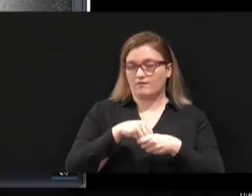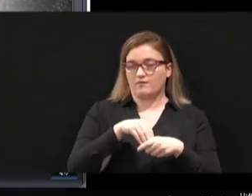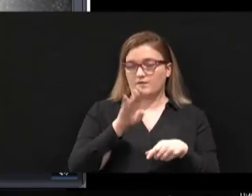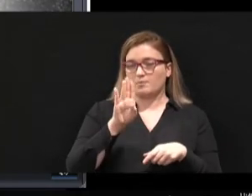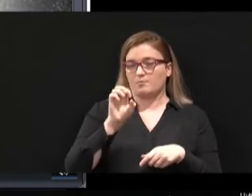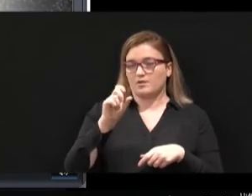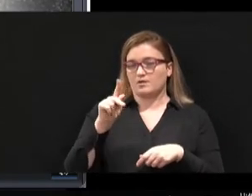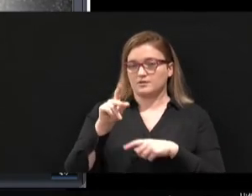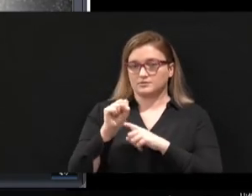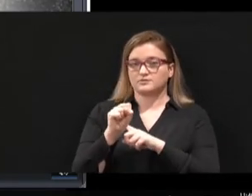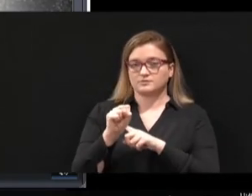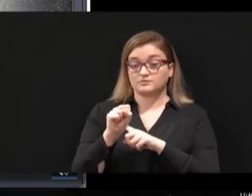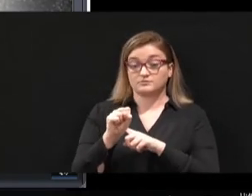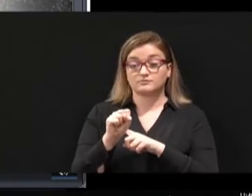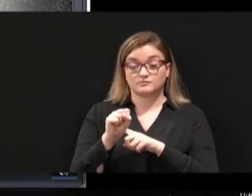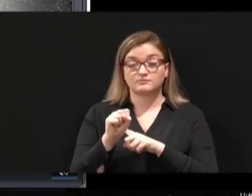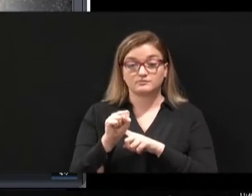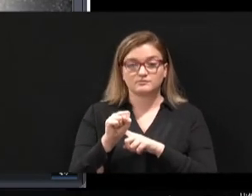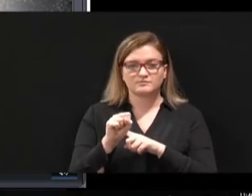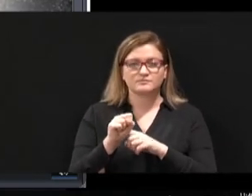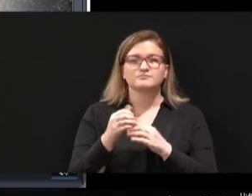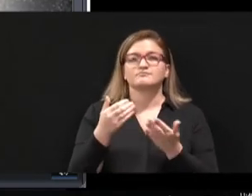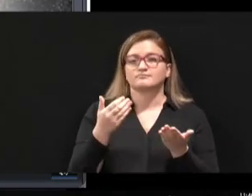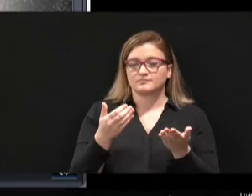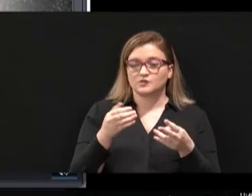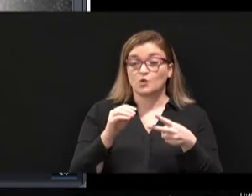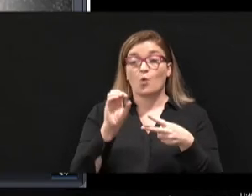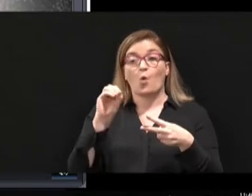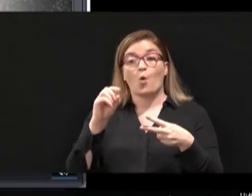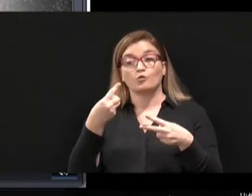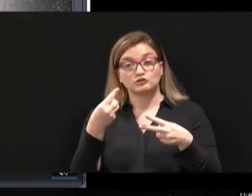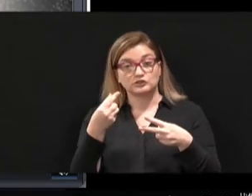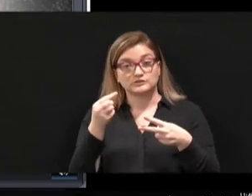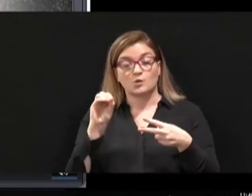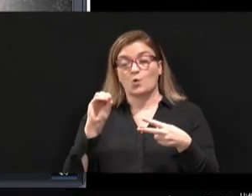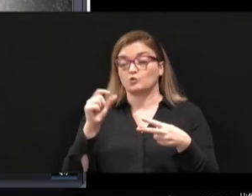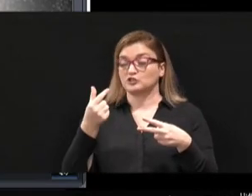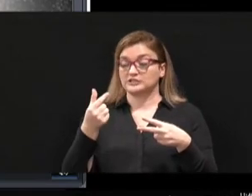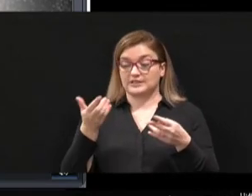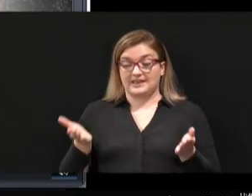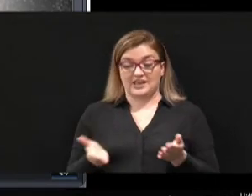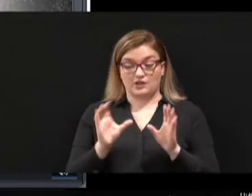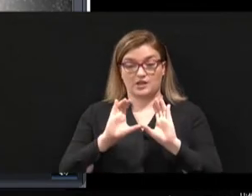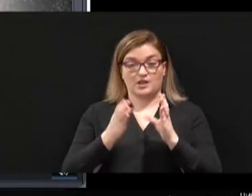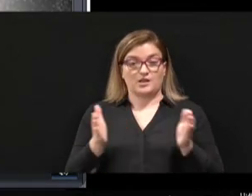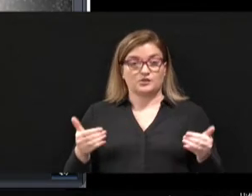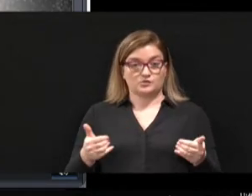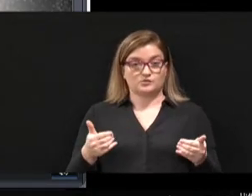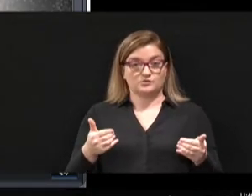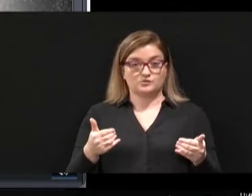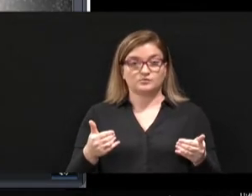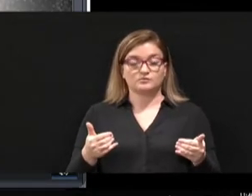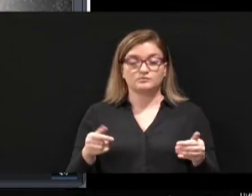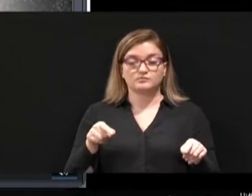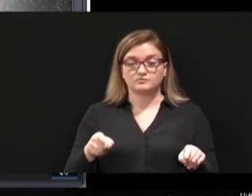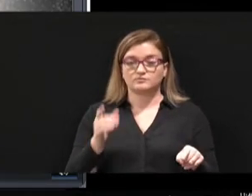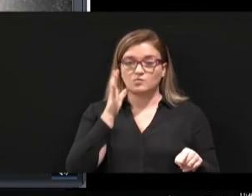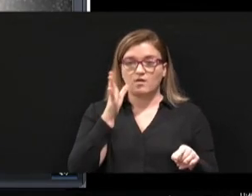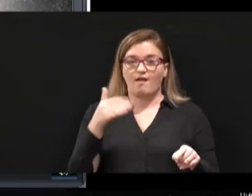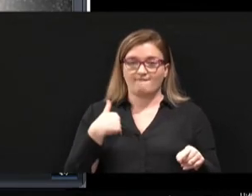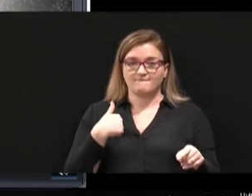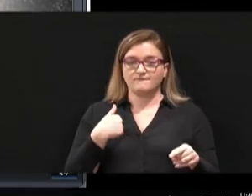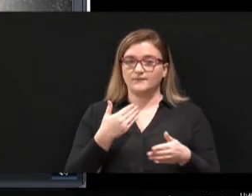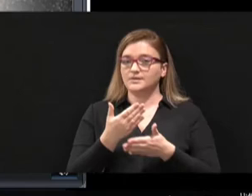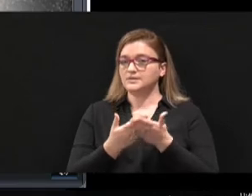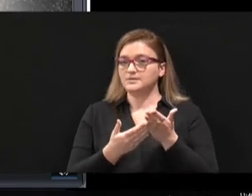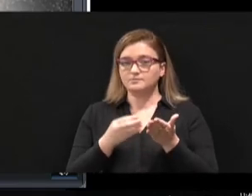besides teaching in the classroom and doing Orton-Gillingham in the classroom, I have individual tutoring students. Right now, for some